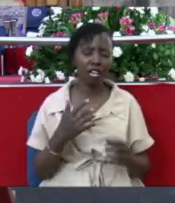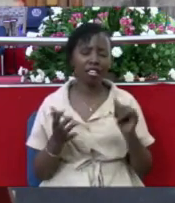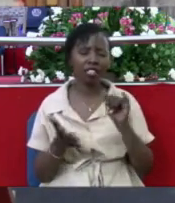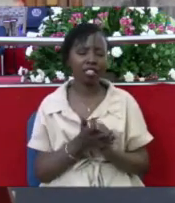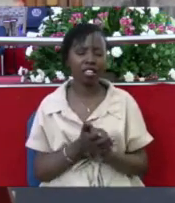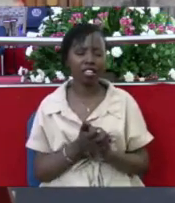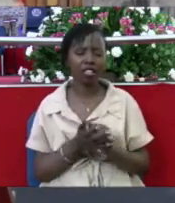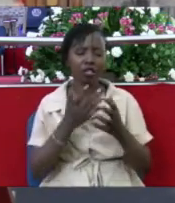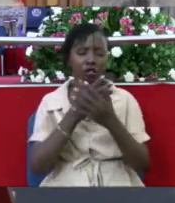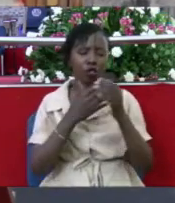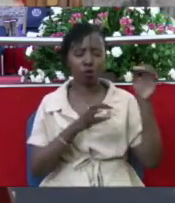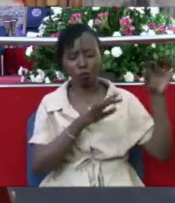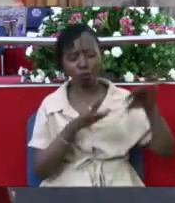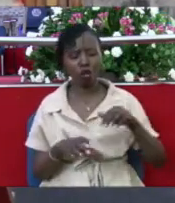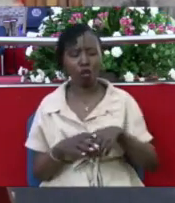that you shed on the cross.